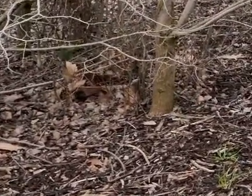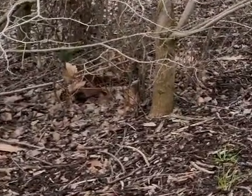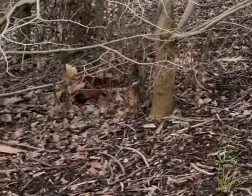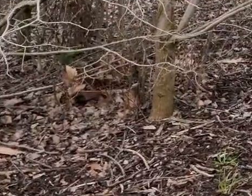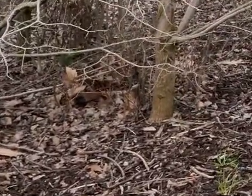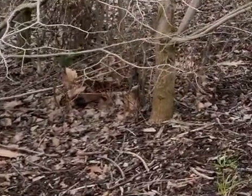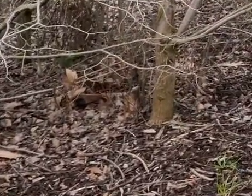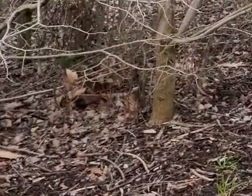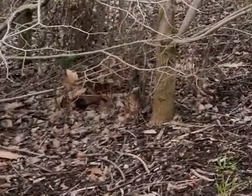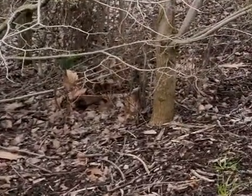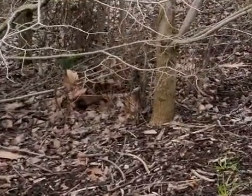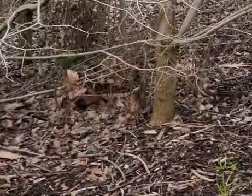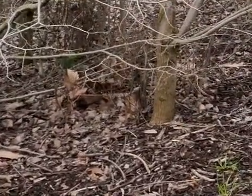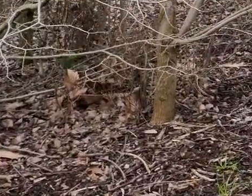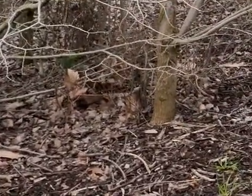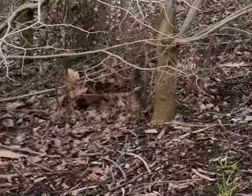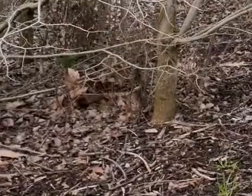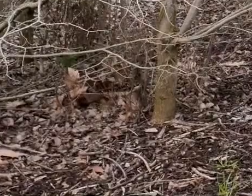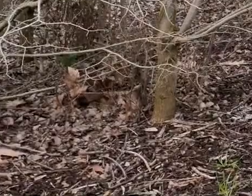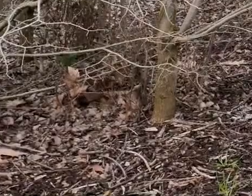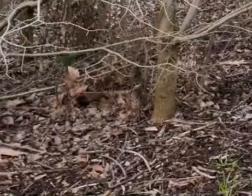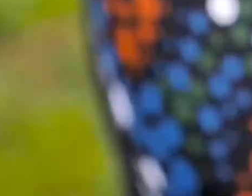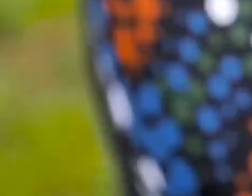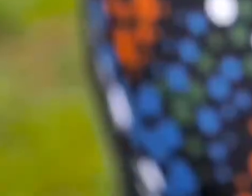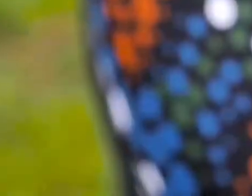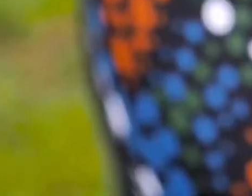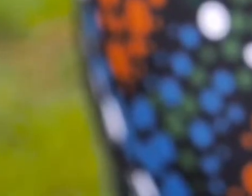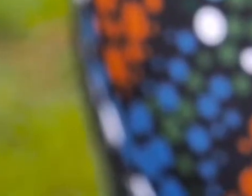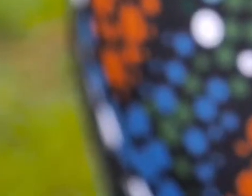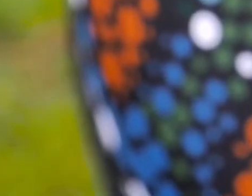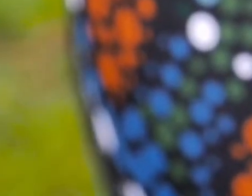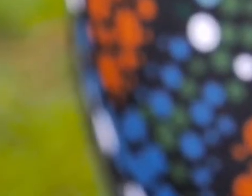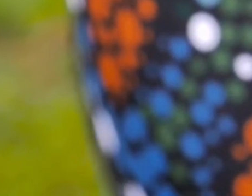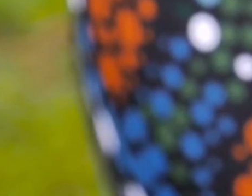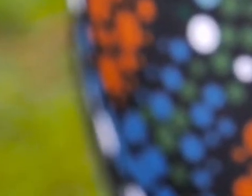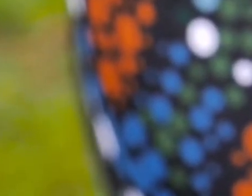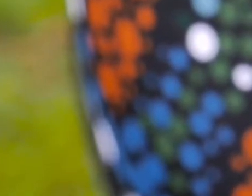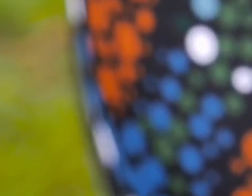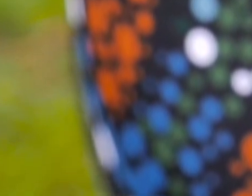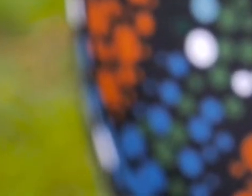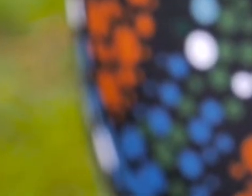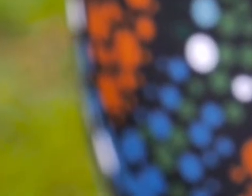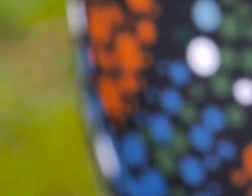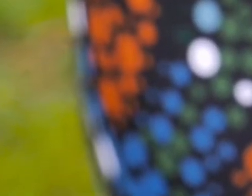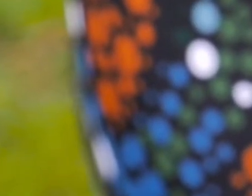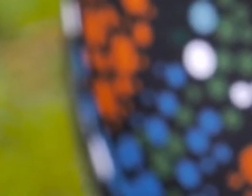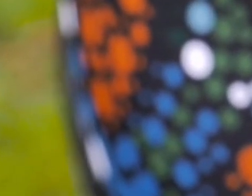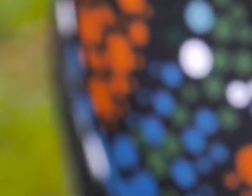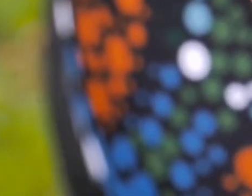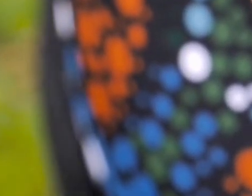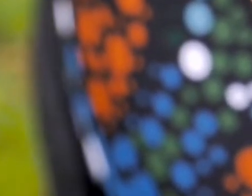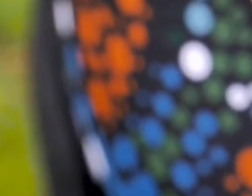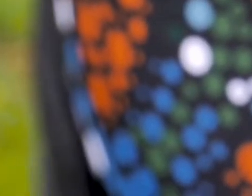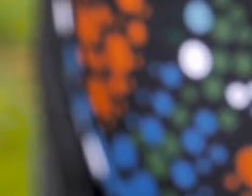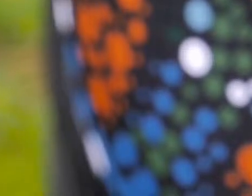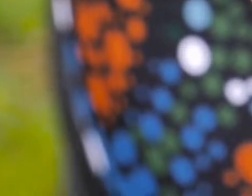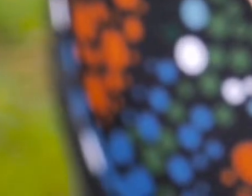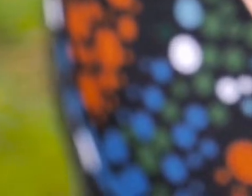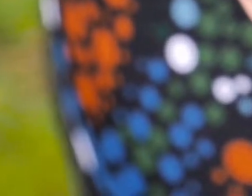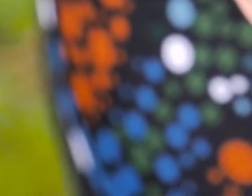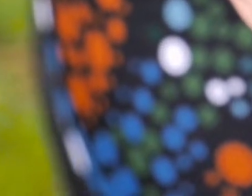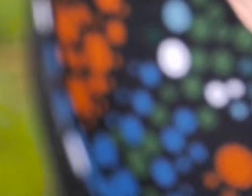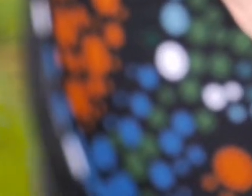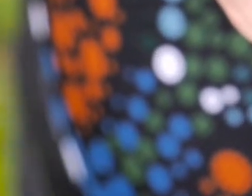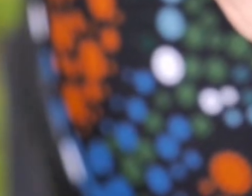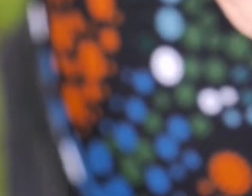over the phone or it's all via Zoom. All this new technology I've got to learn. It's not impossible, but it's really,